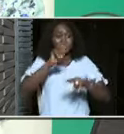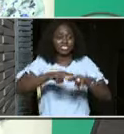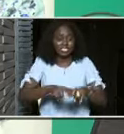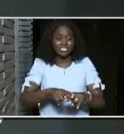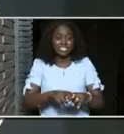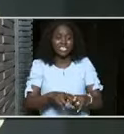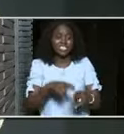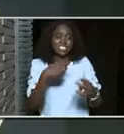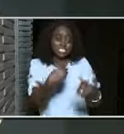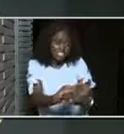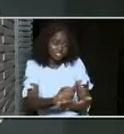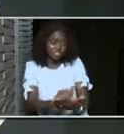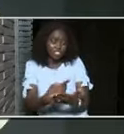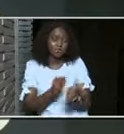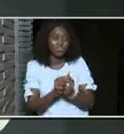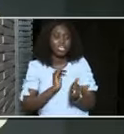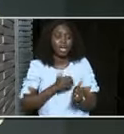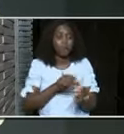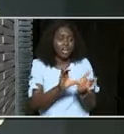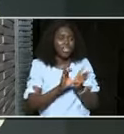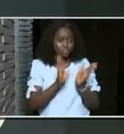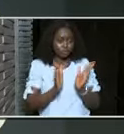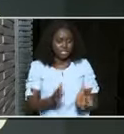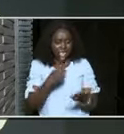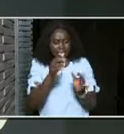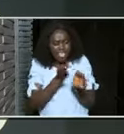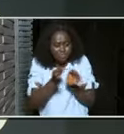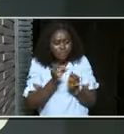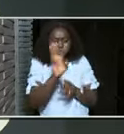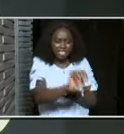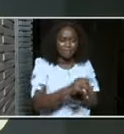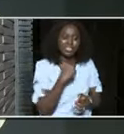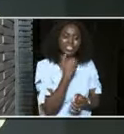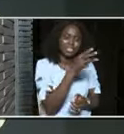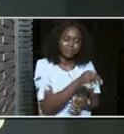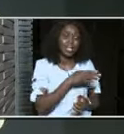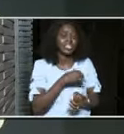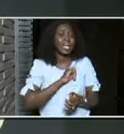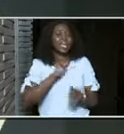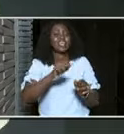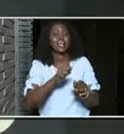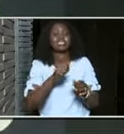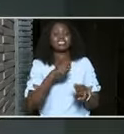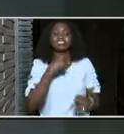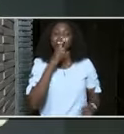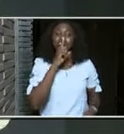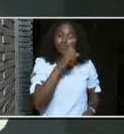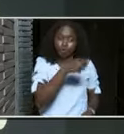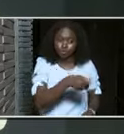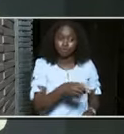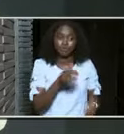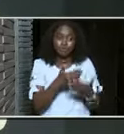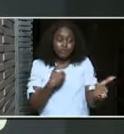our own creditors, explain to them, tell them, and you can, I can assure you, even before you tell